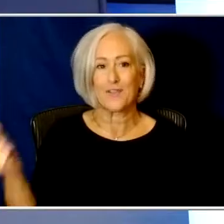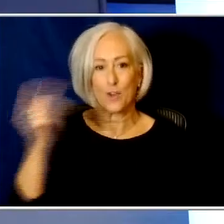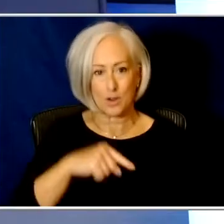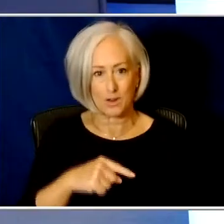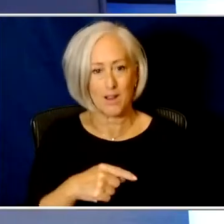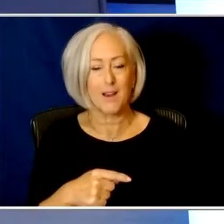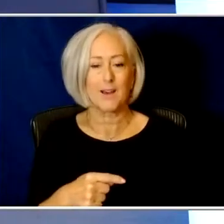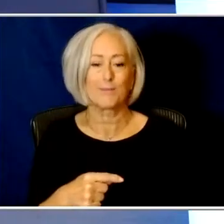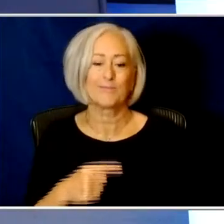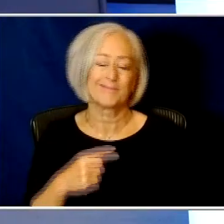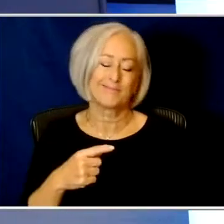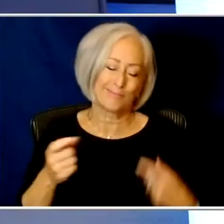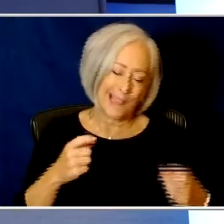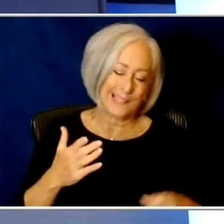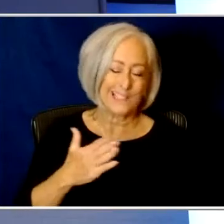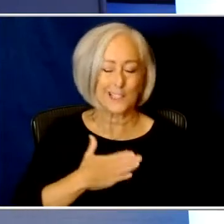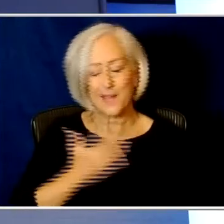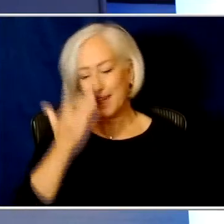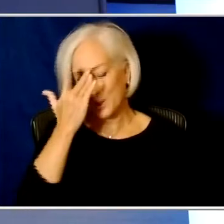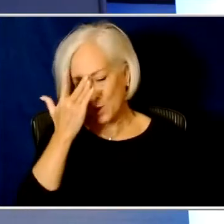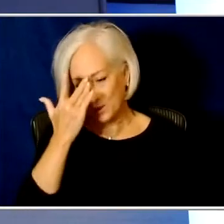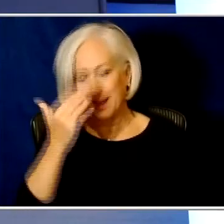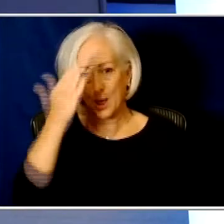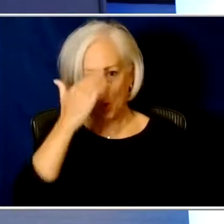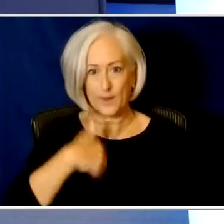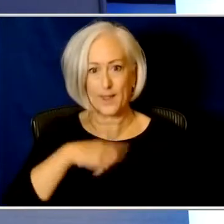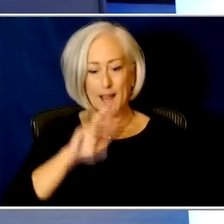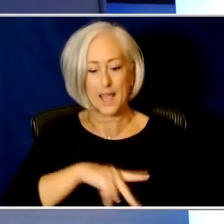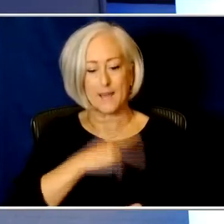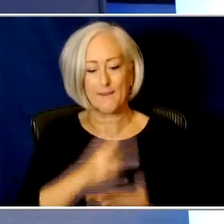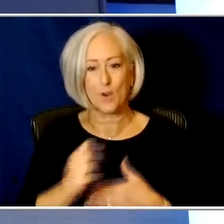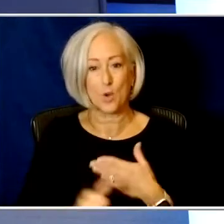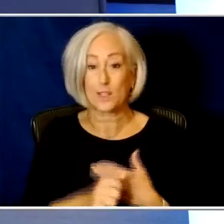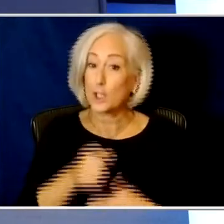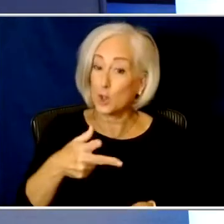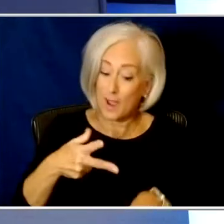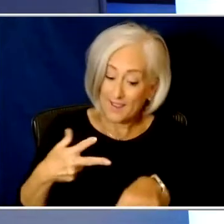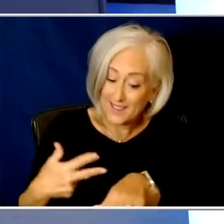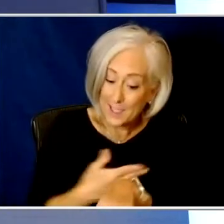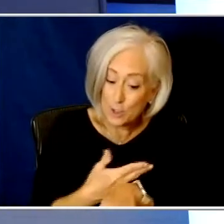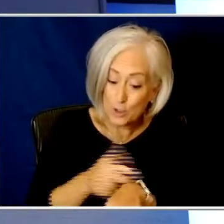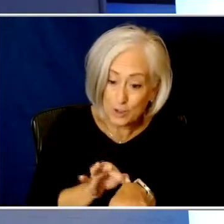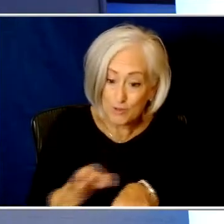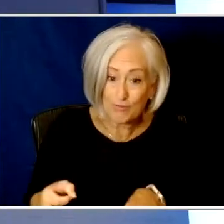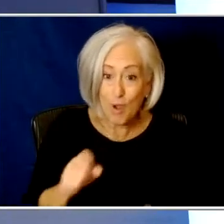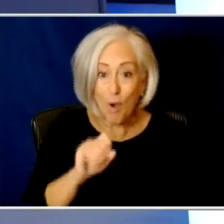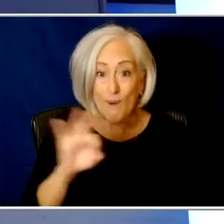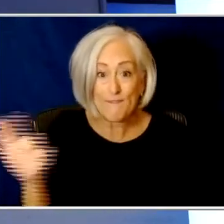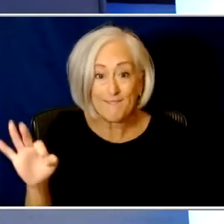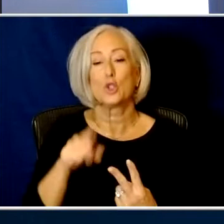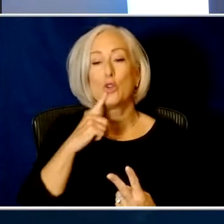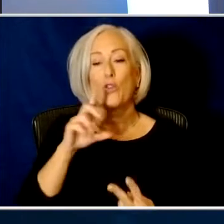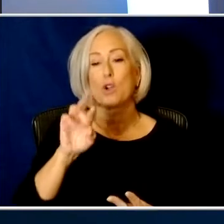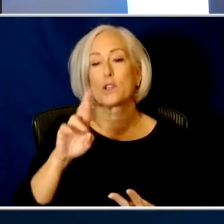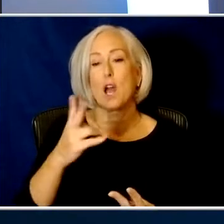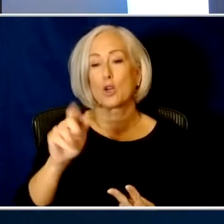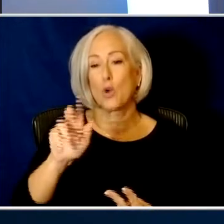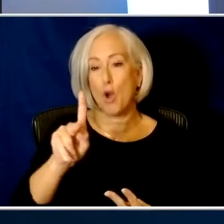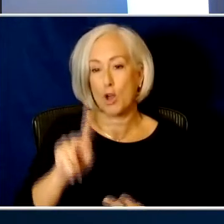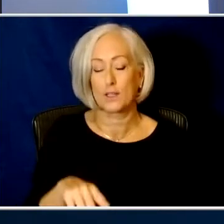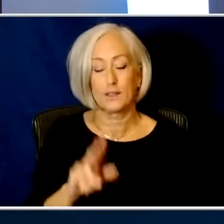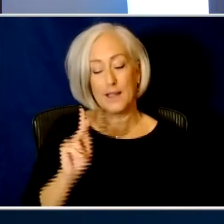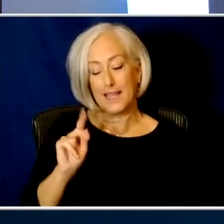that. Kay has a Jess, question. I think that comes back to the that locked door question. You know, what are the locks on the door? Can we unlock it or not?